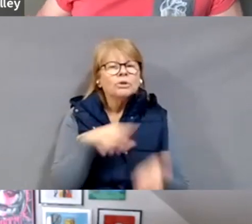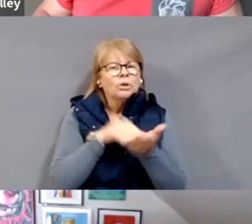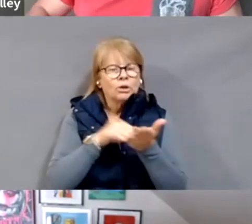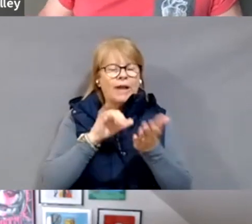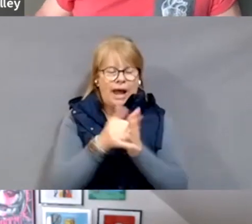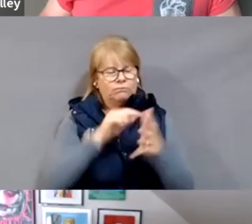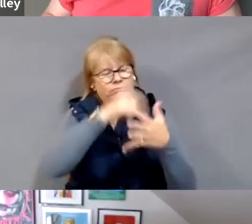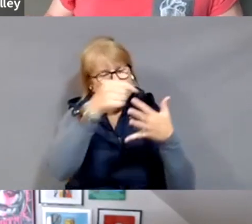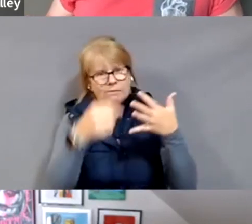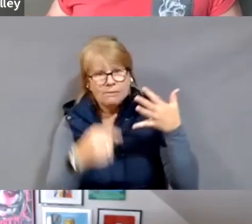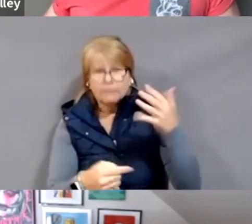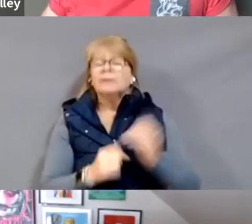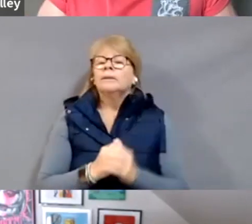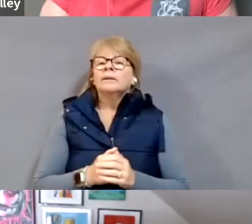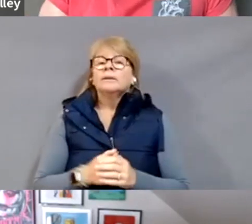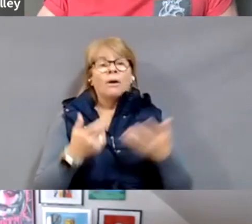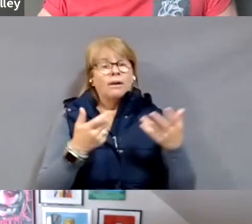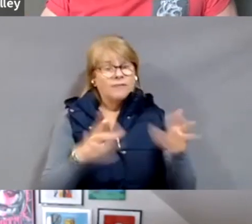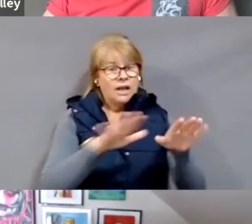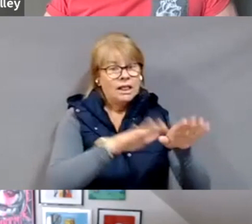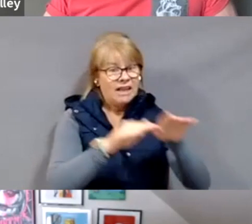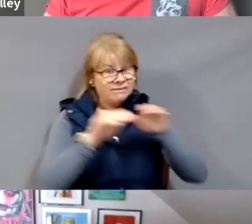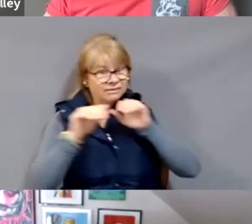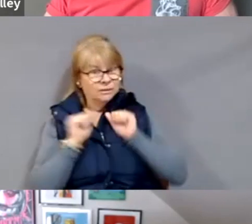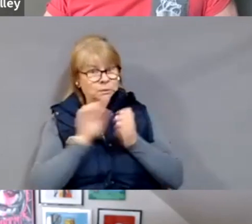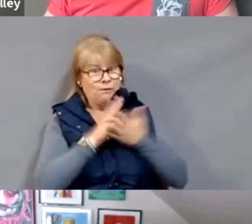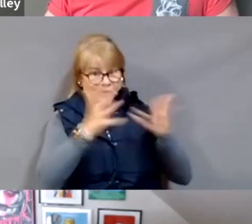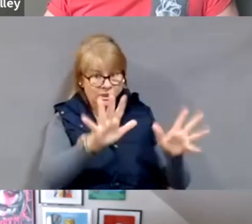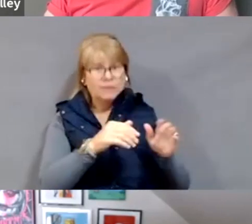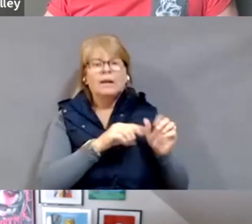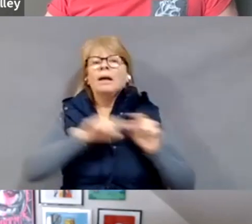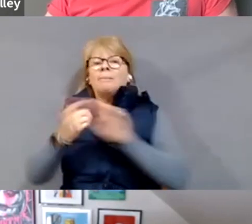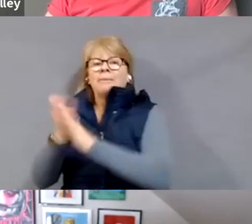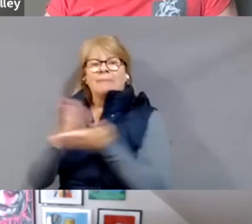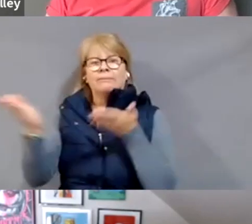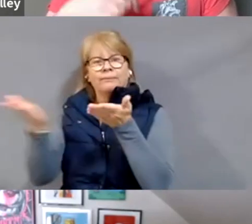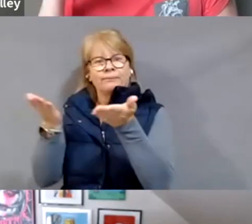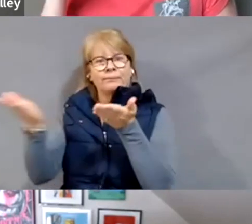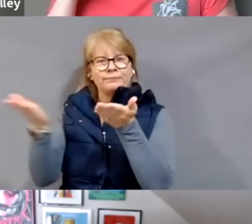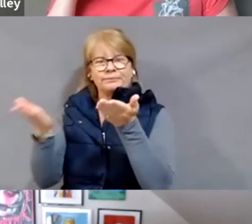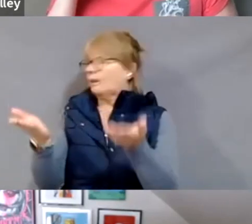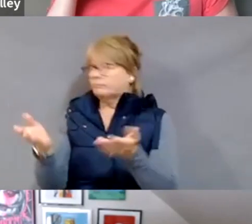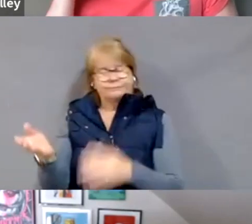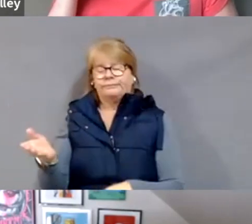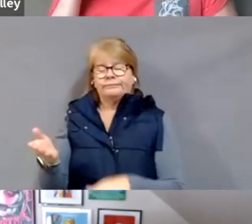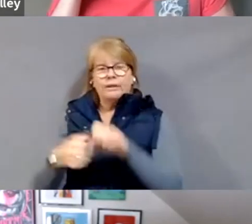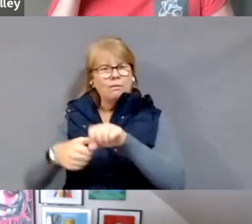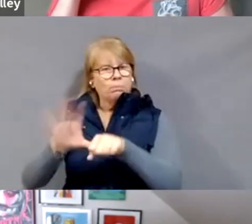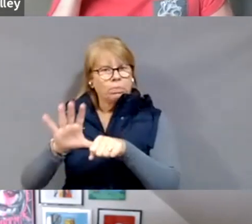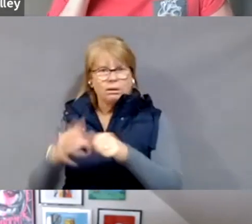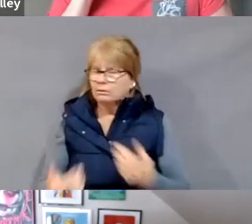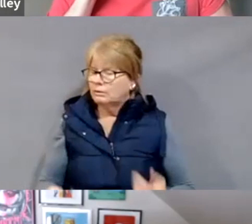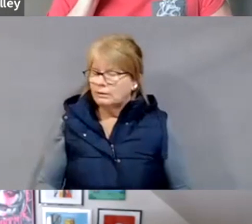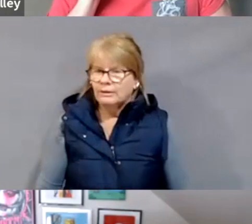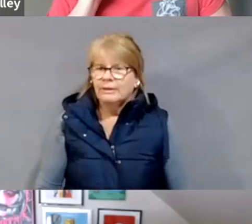And I left and was a terrible waiter. And I thought, because I wasn't an actor,